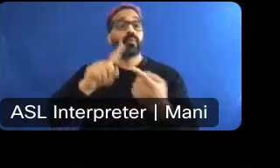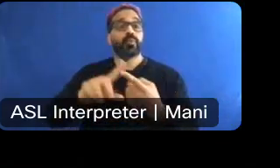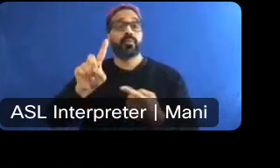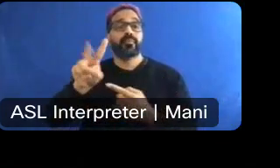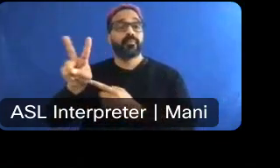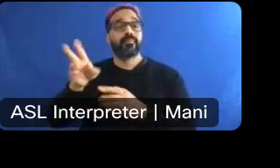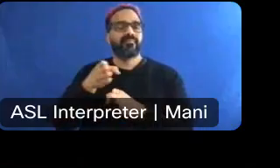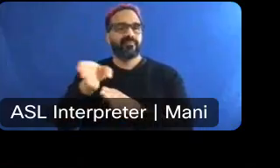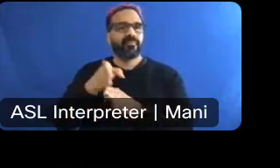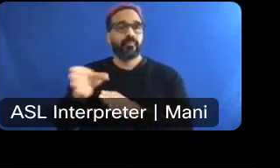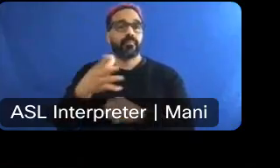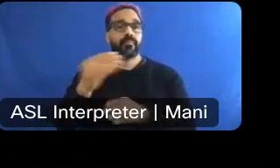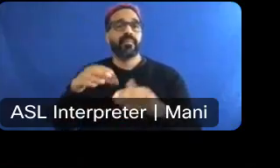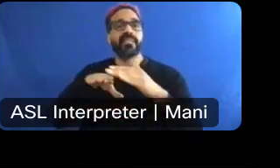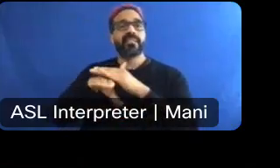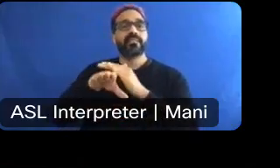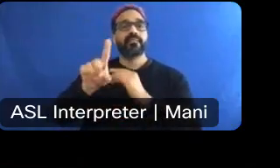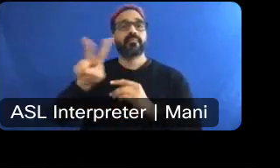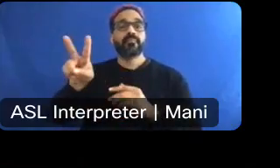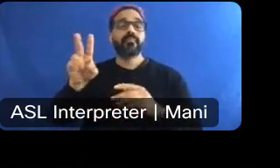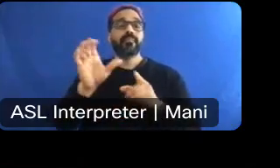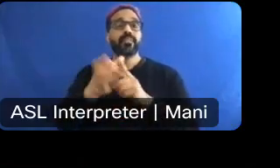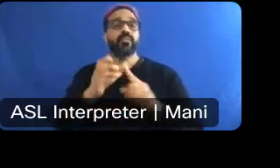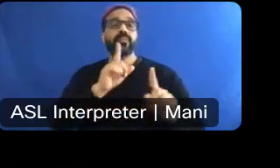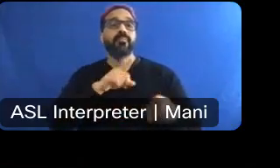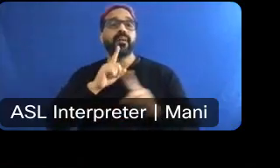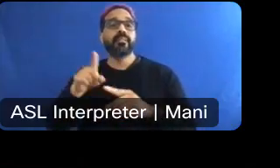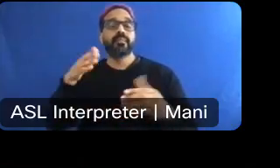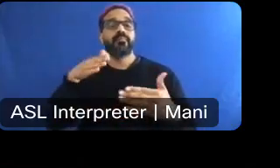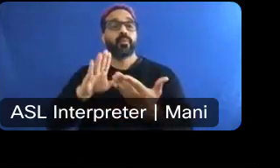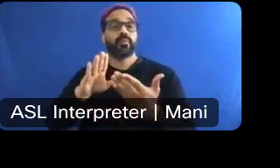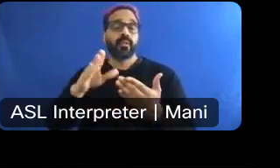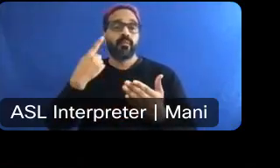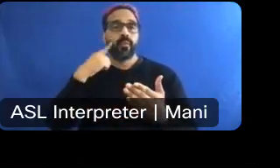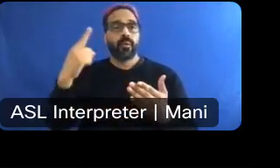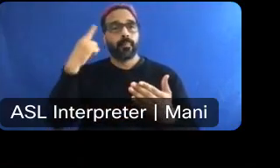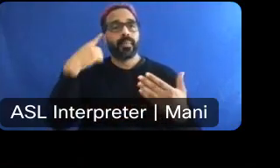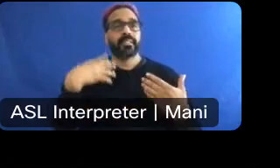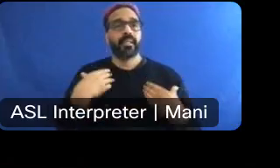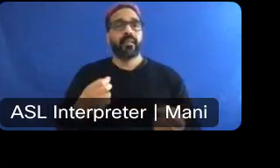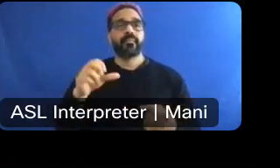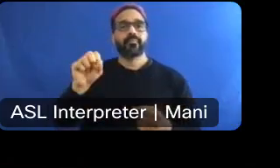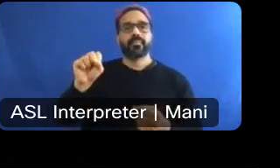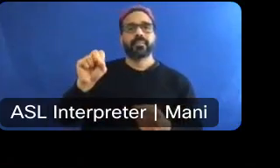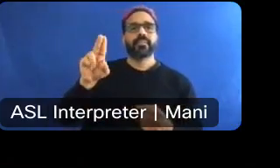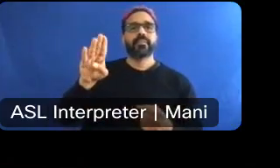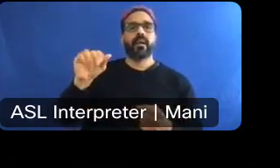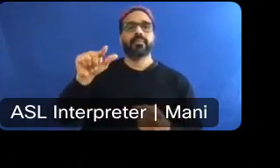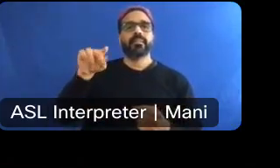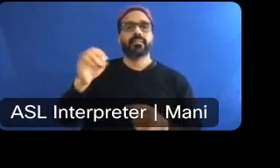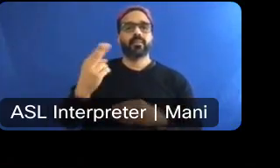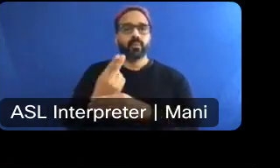domestic violence, culturally responsive approach in the mental health, substance use, child welfare, and legal